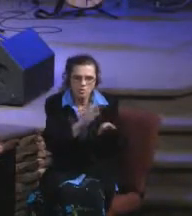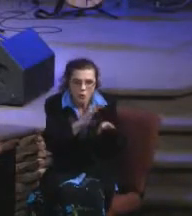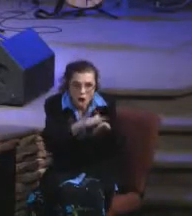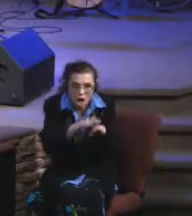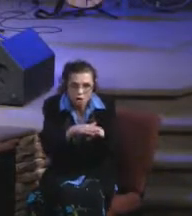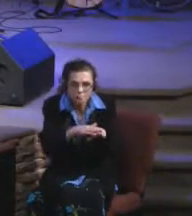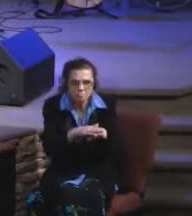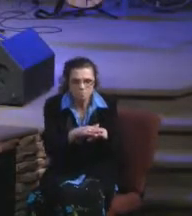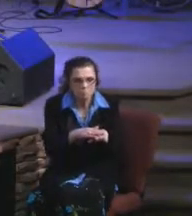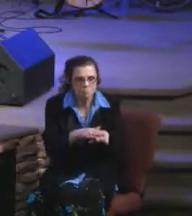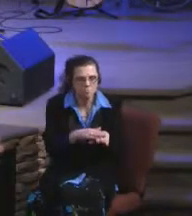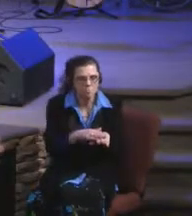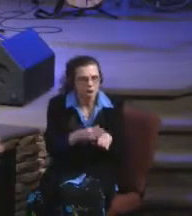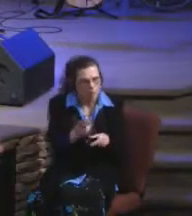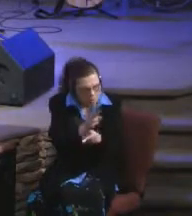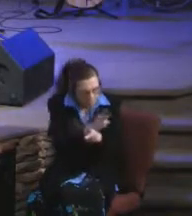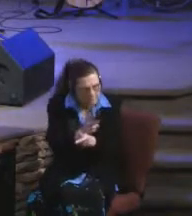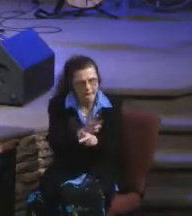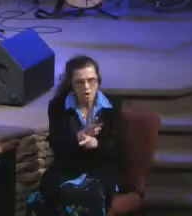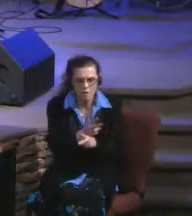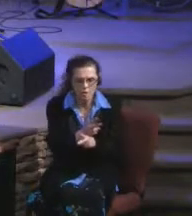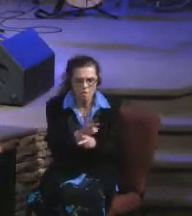be very careful in our